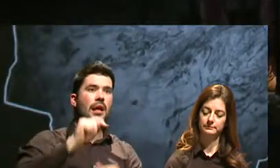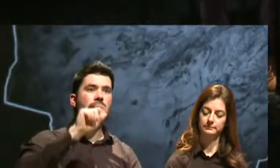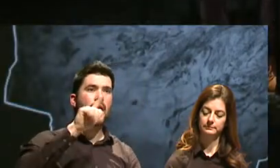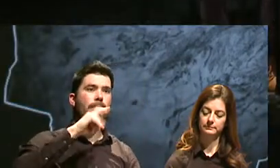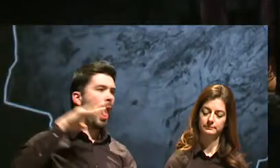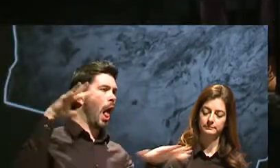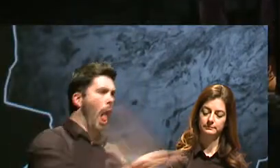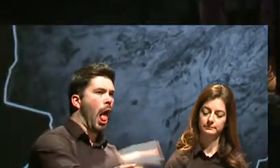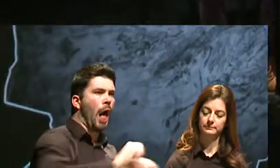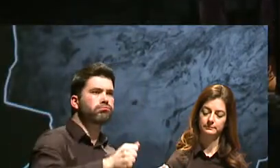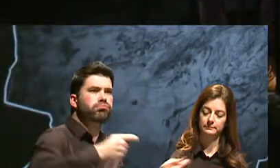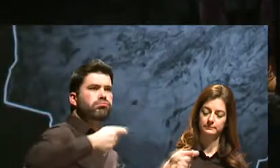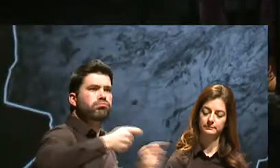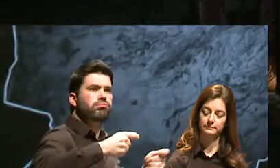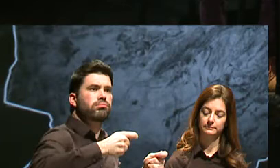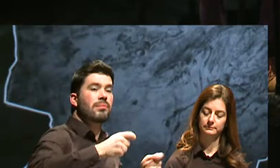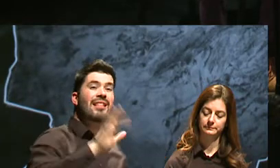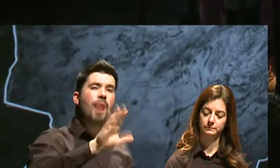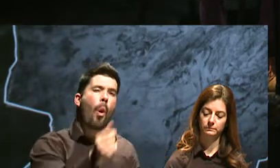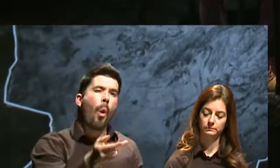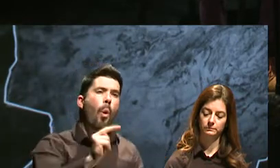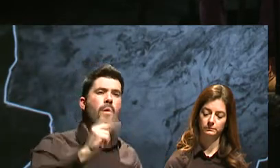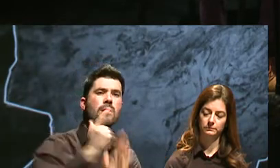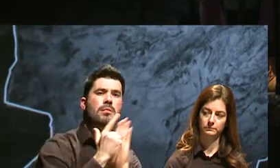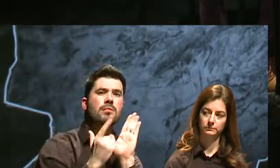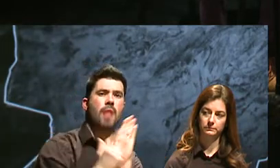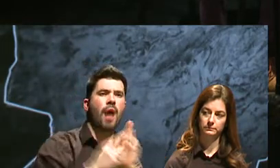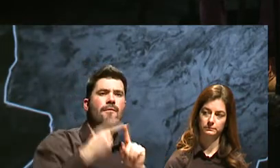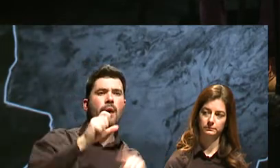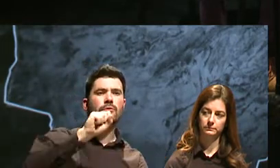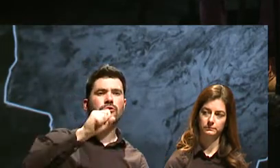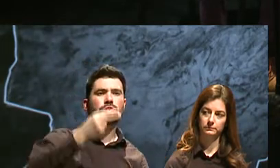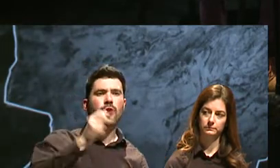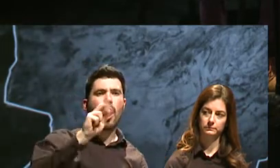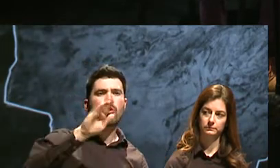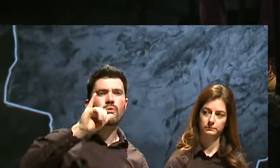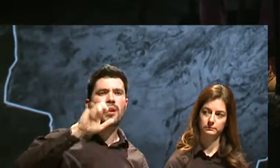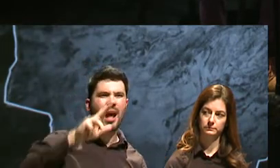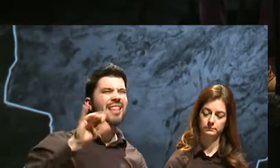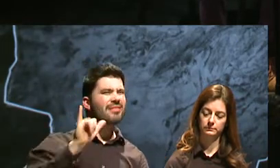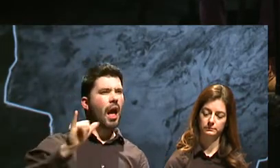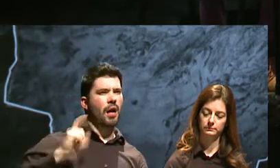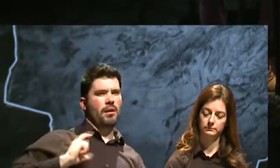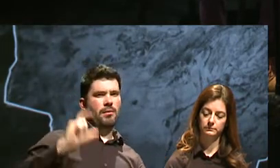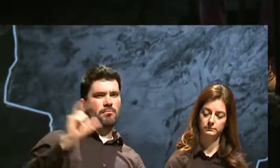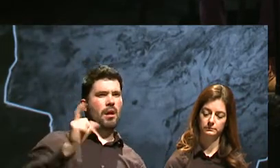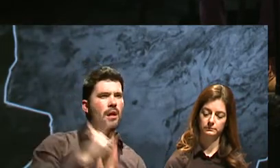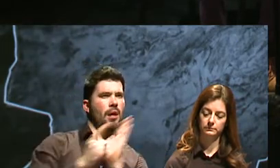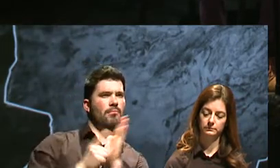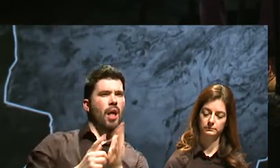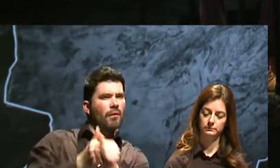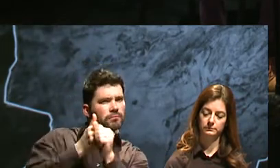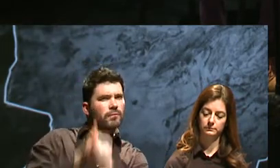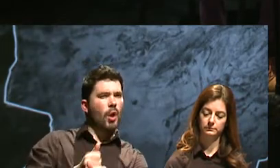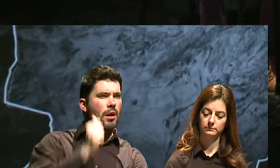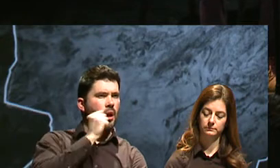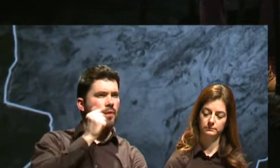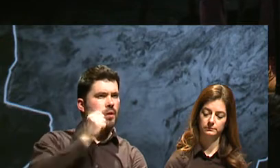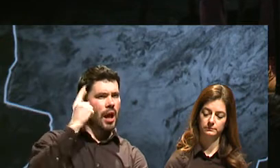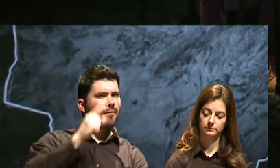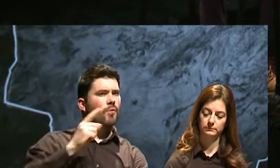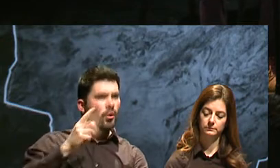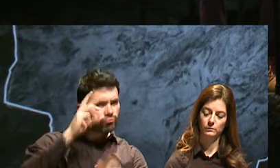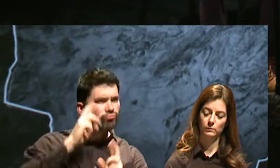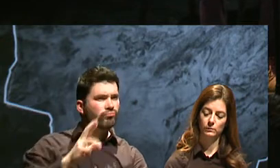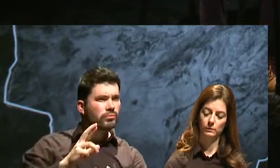in Afghanistan. They impose their own interpretation of Sharia law. The set of laws that Muslim communities use to guide their